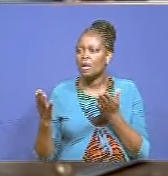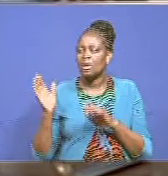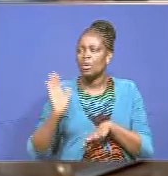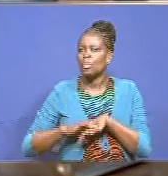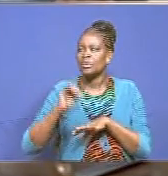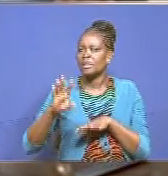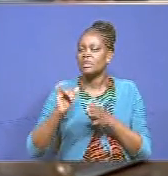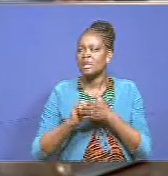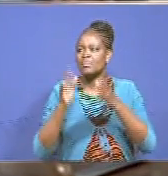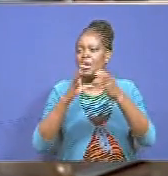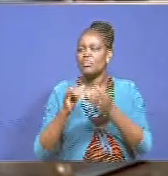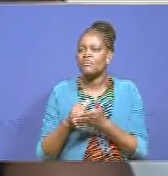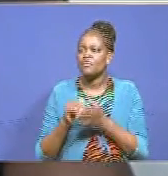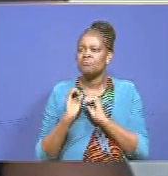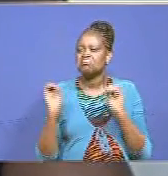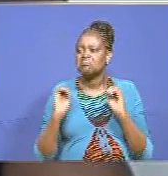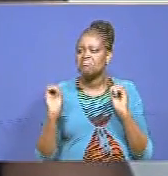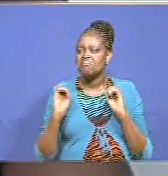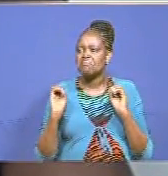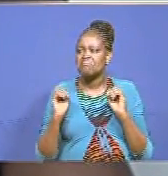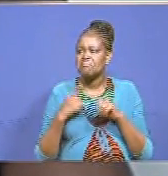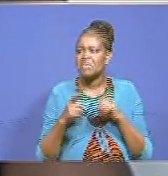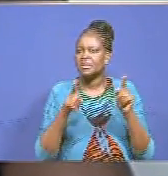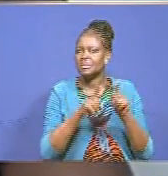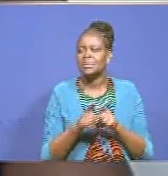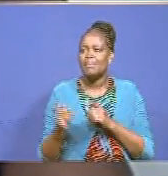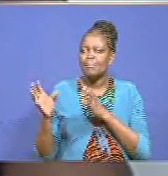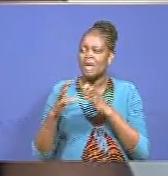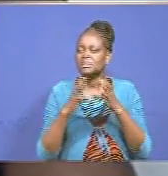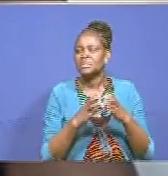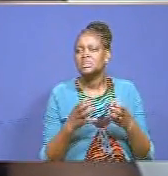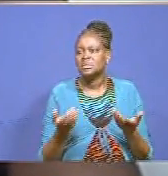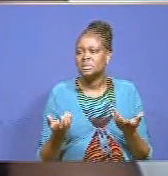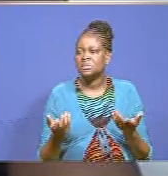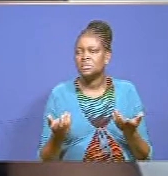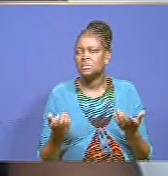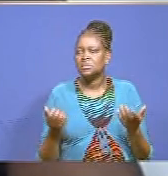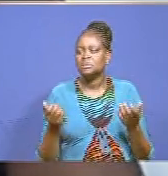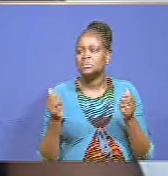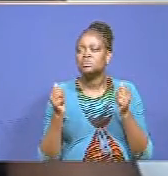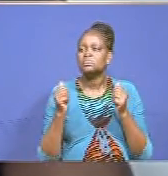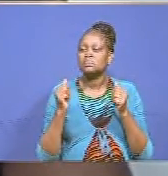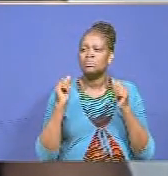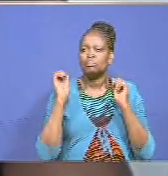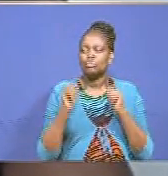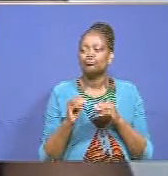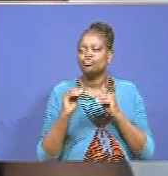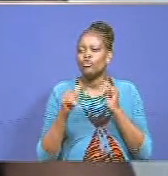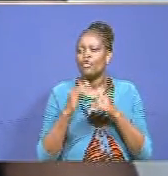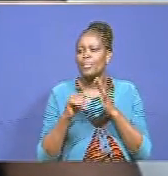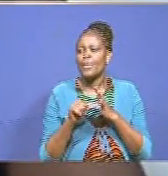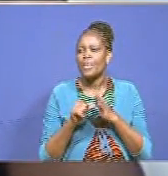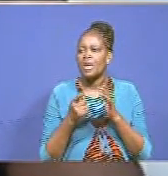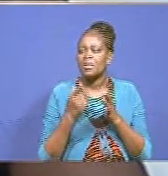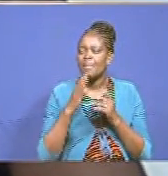that parties were not involved in all this. But as a party, with party machineries, uh-huh, we'll look into all this. And